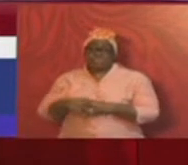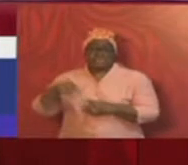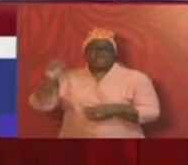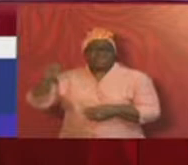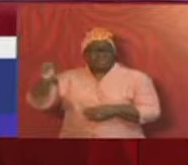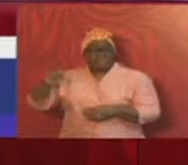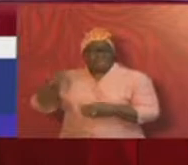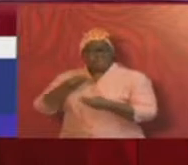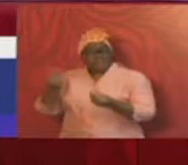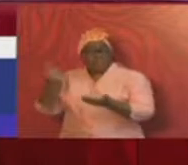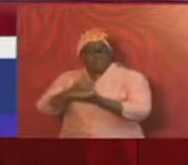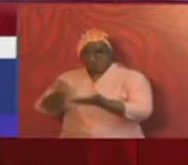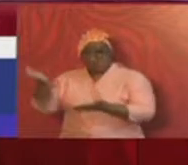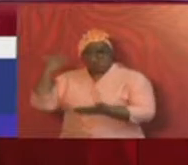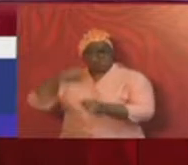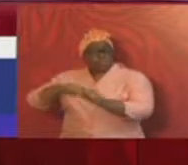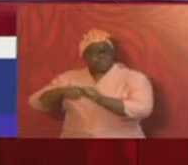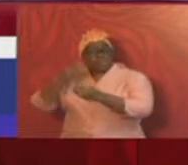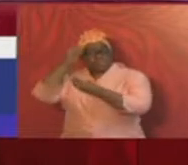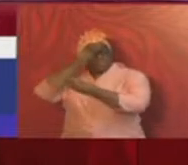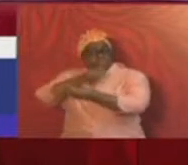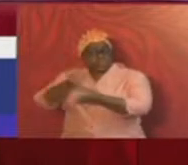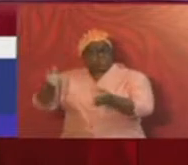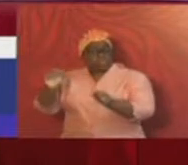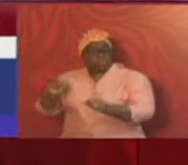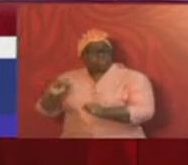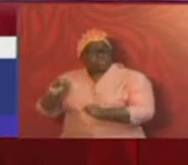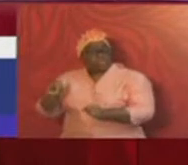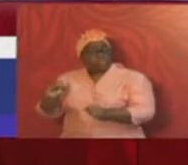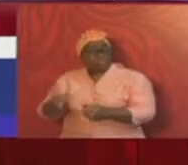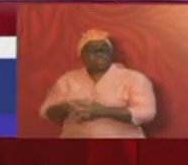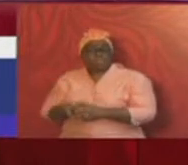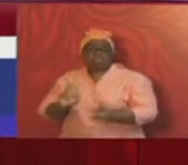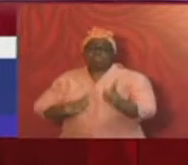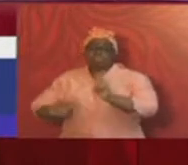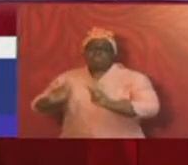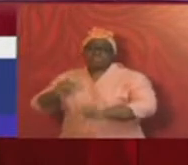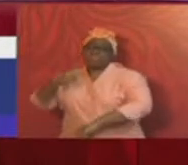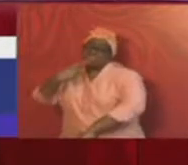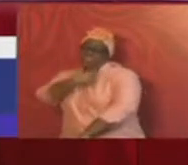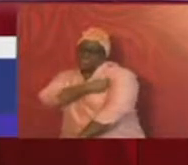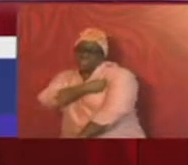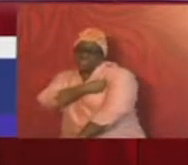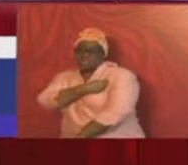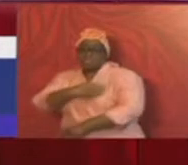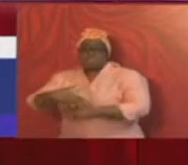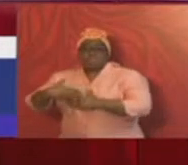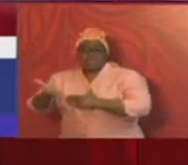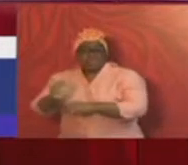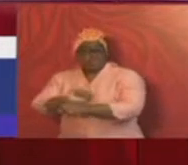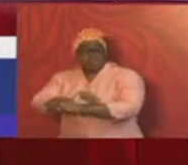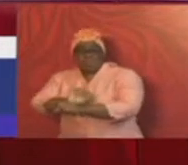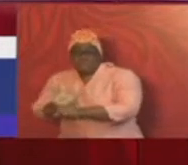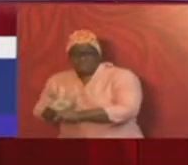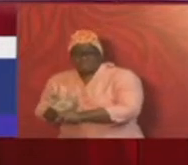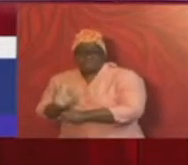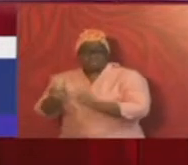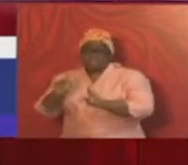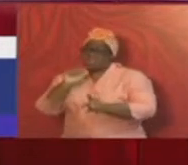If you recall, we presented the number of cases vaccinated and unvaccinated in ICU, HDU, deaths. So